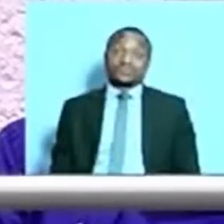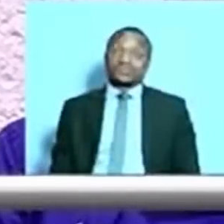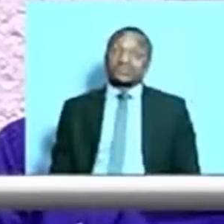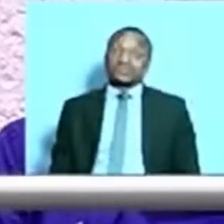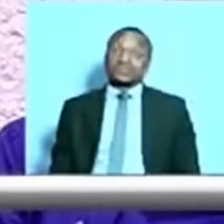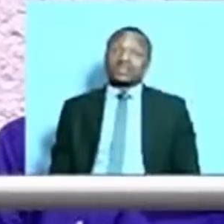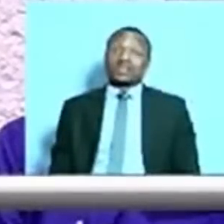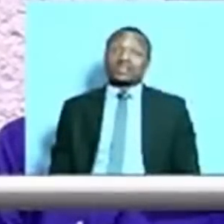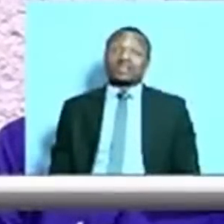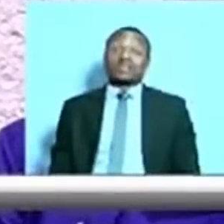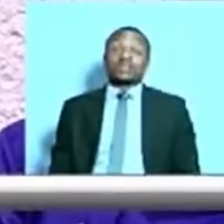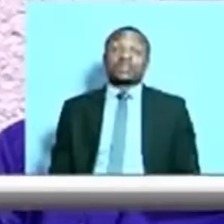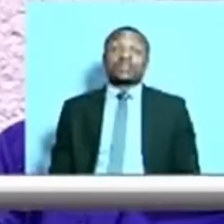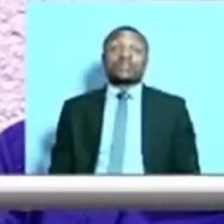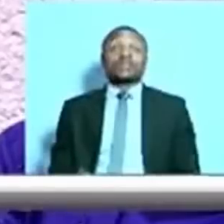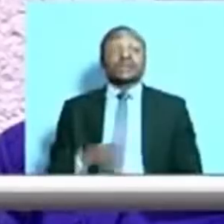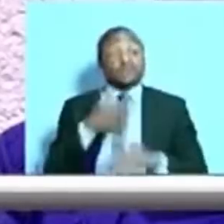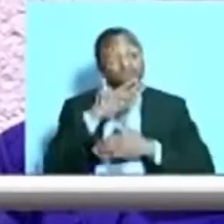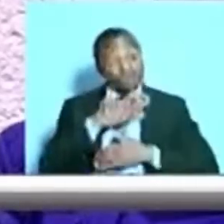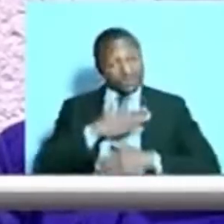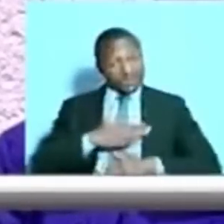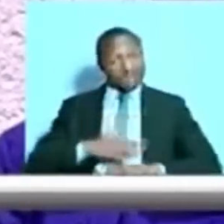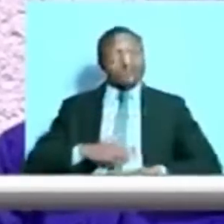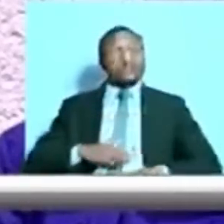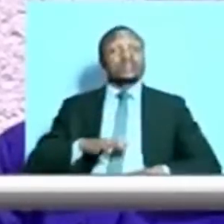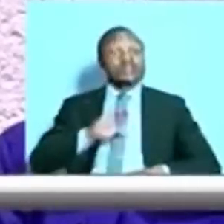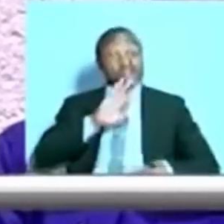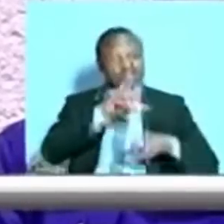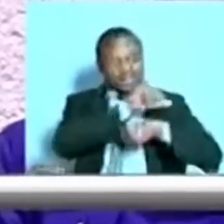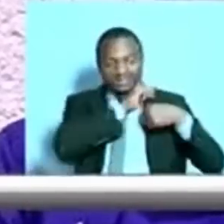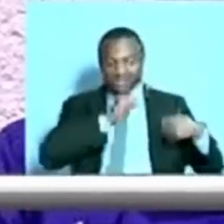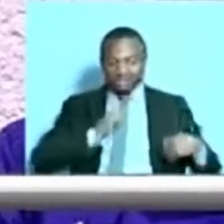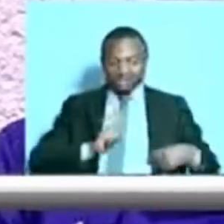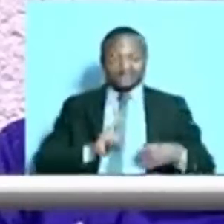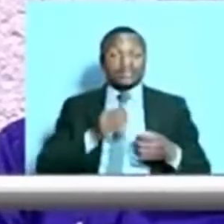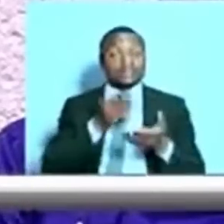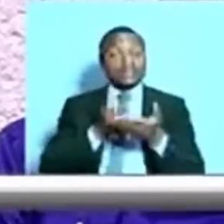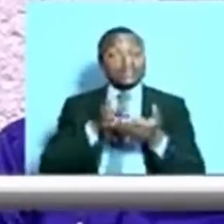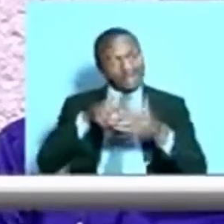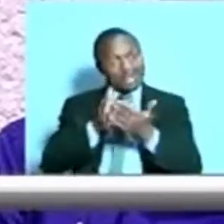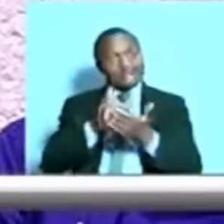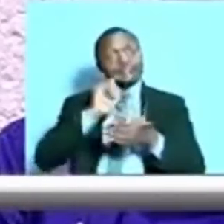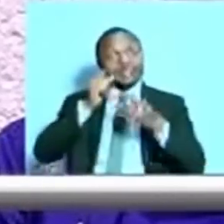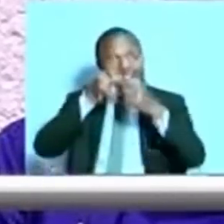Vera in his act. And I think that's how it should be. Madam Speaker,